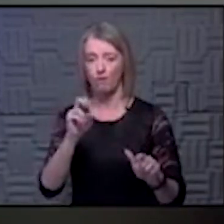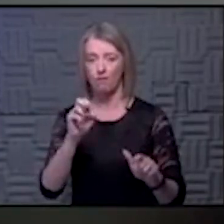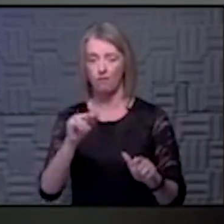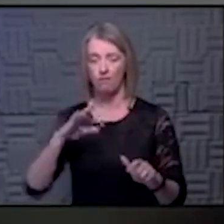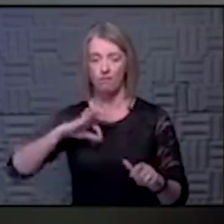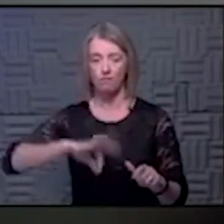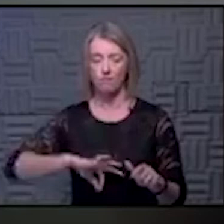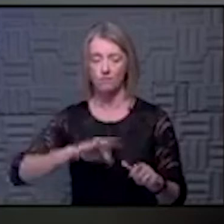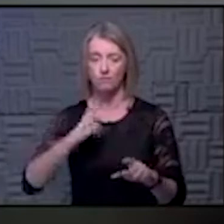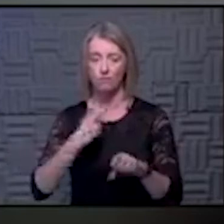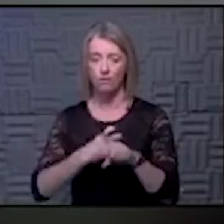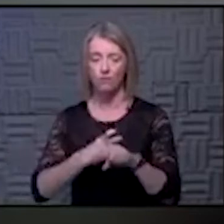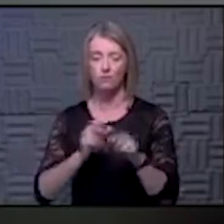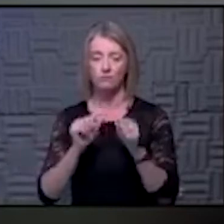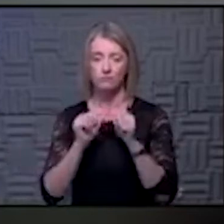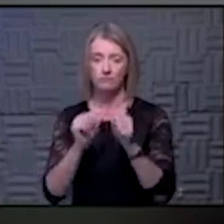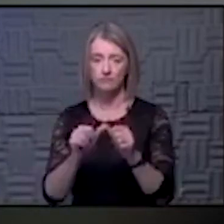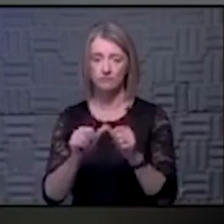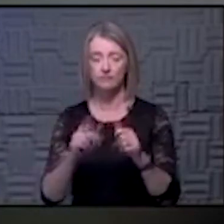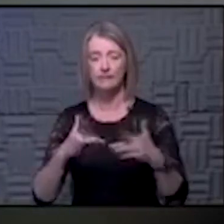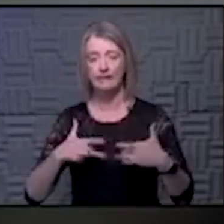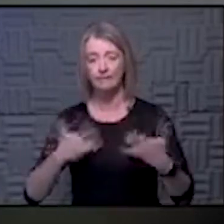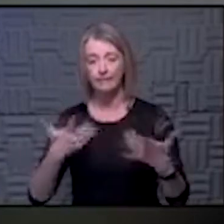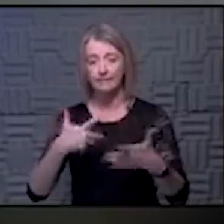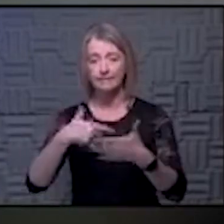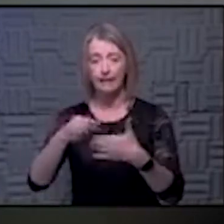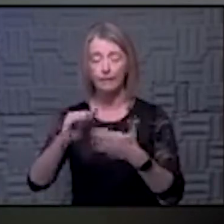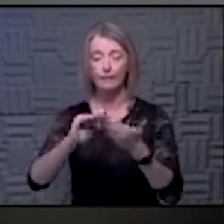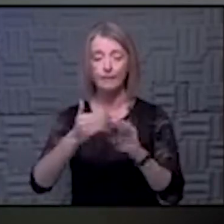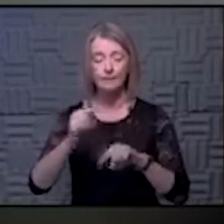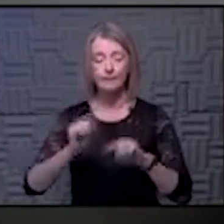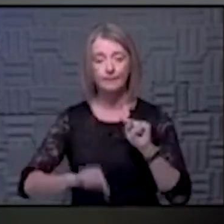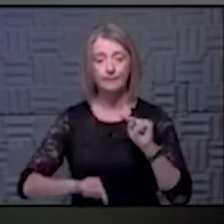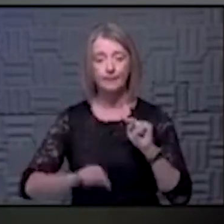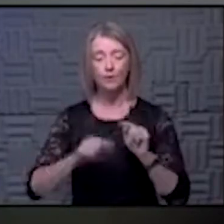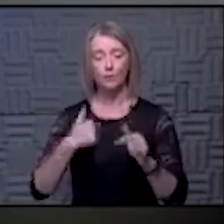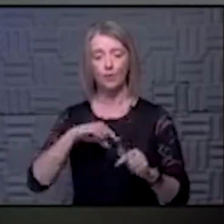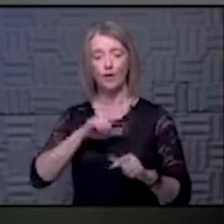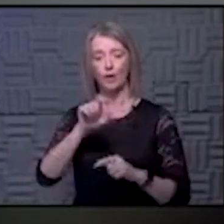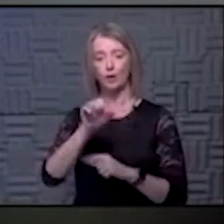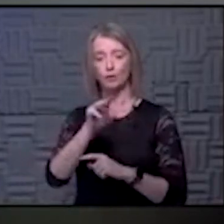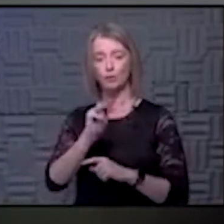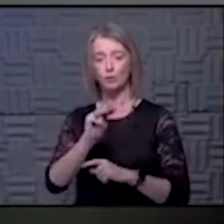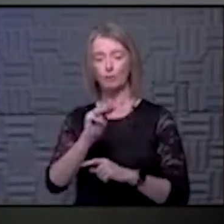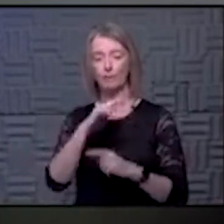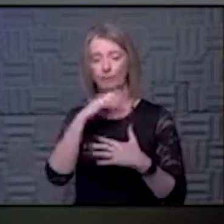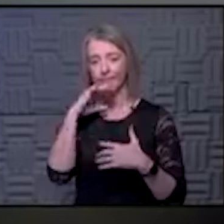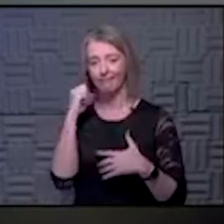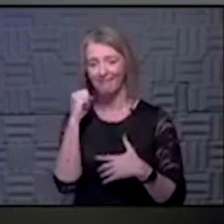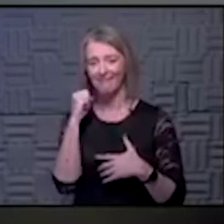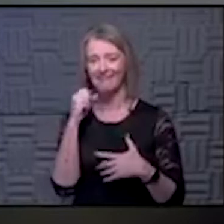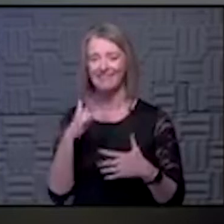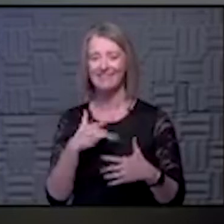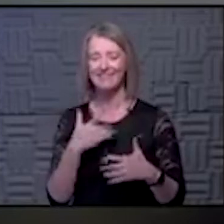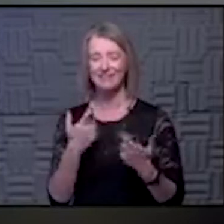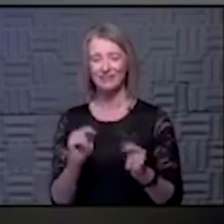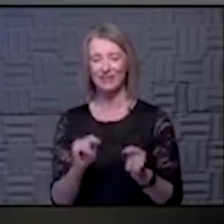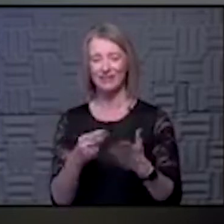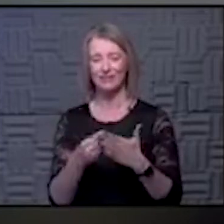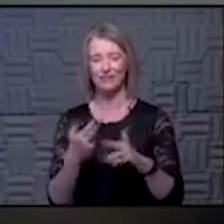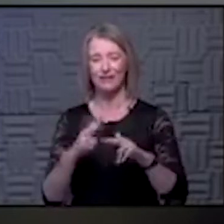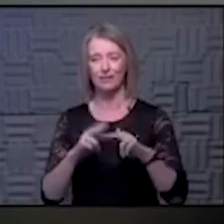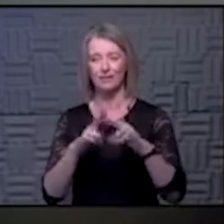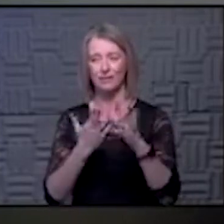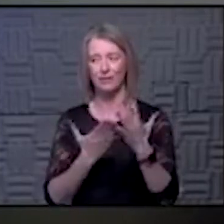hard to hold events. I think we are all kind of Zoom fatigued out, and so trying to hold a fundraiser